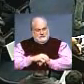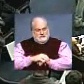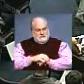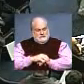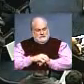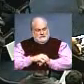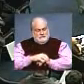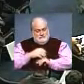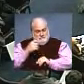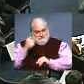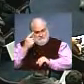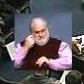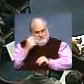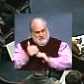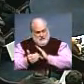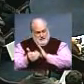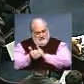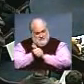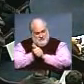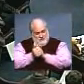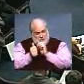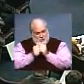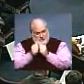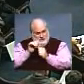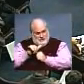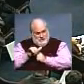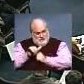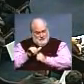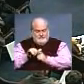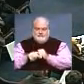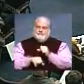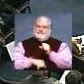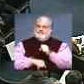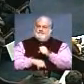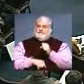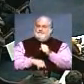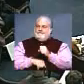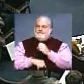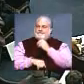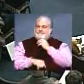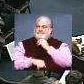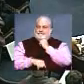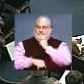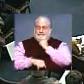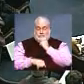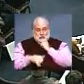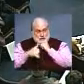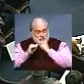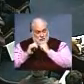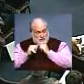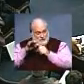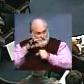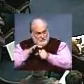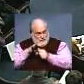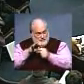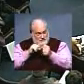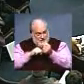Do you understand the amendment they've put on the moratorium? Yes, I feel like I do. Do you still want us to vote for